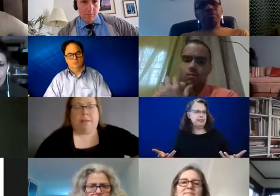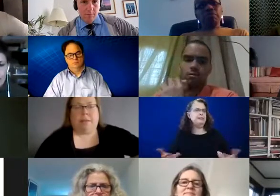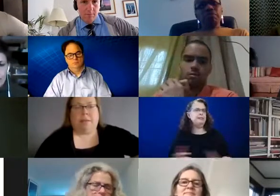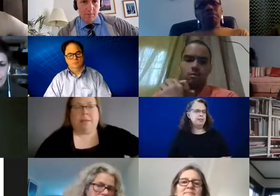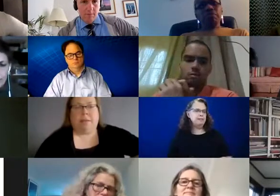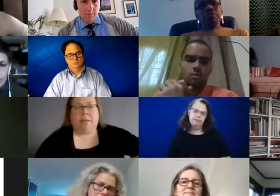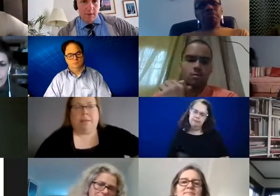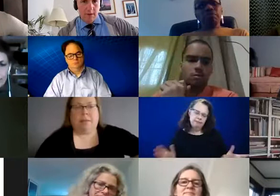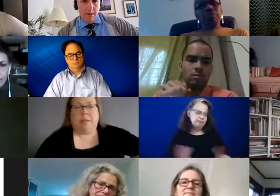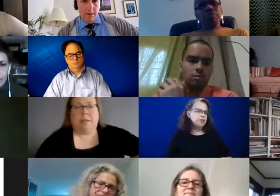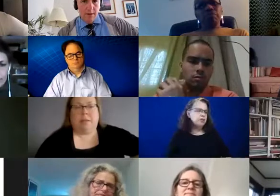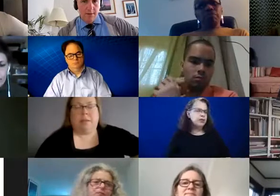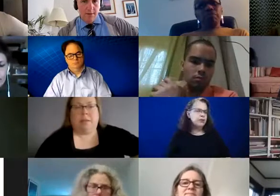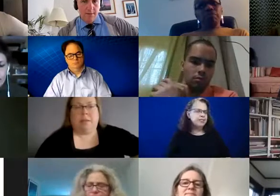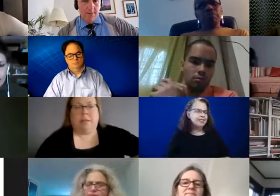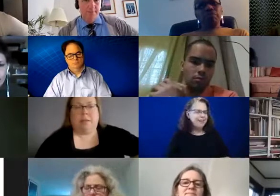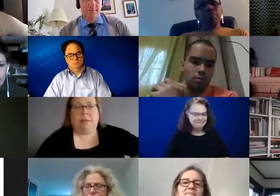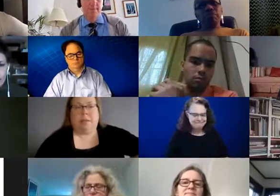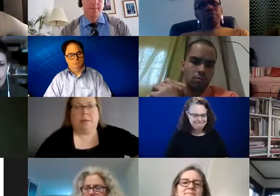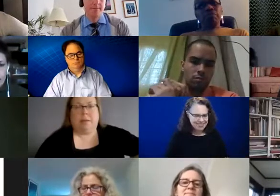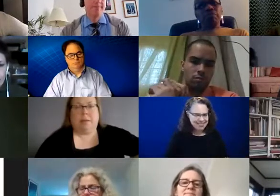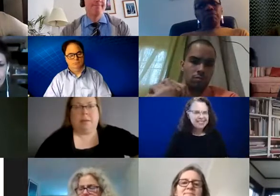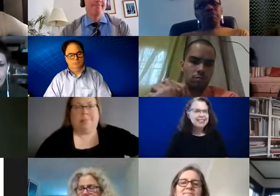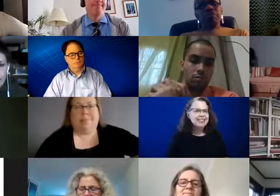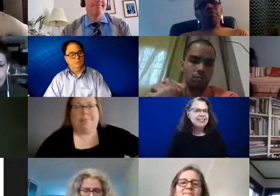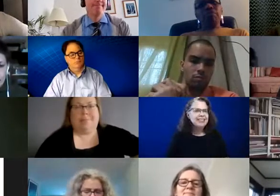these things. And that's what I wanted to say.